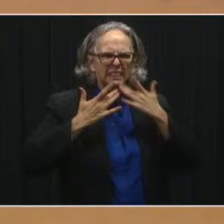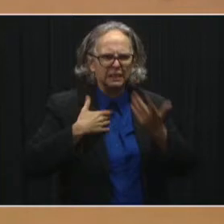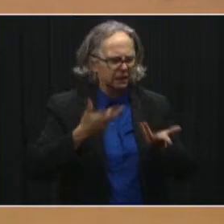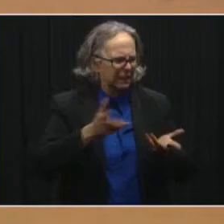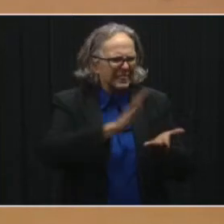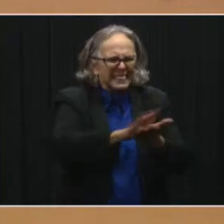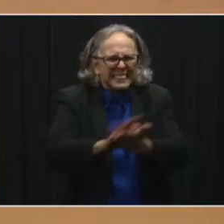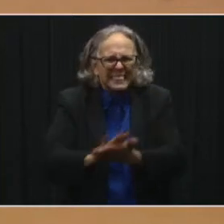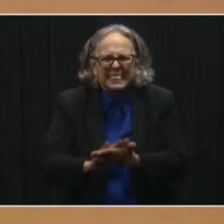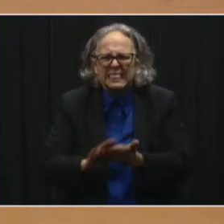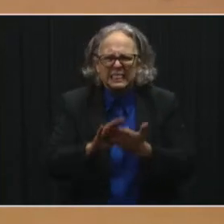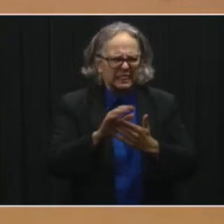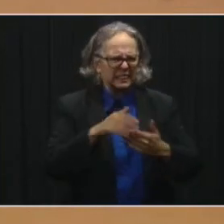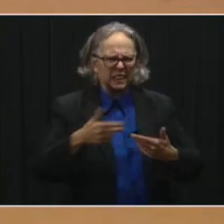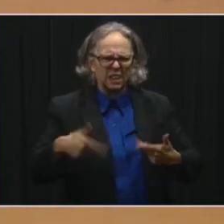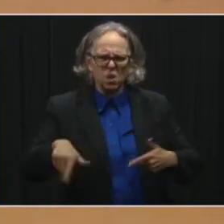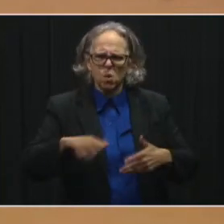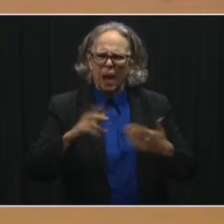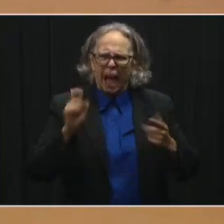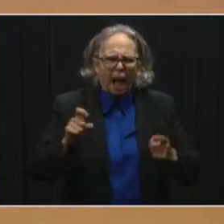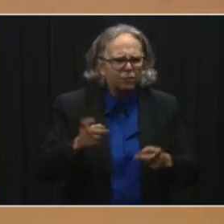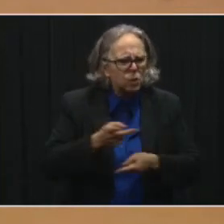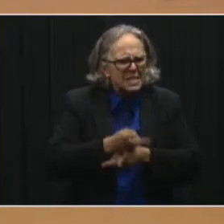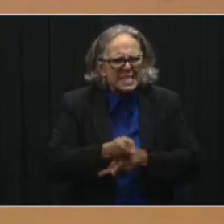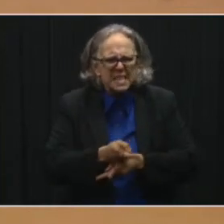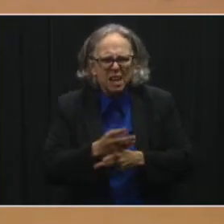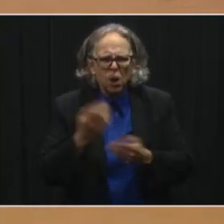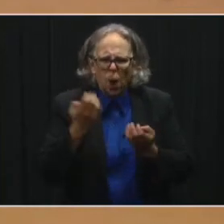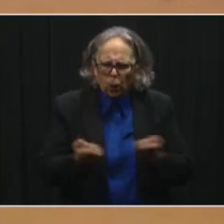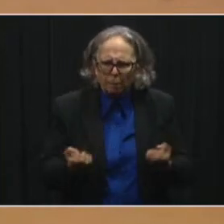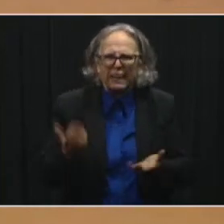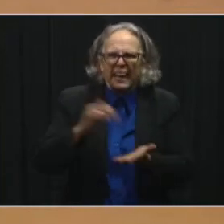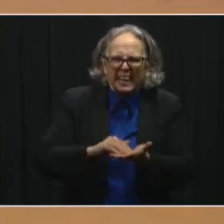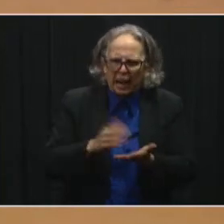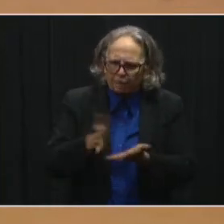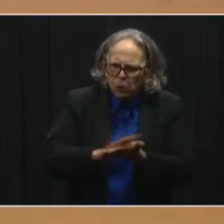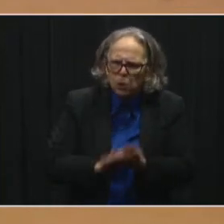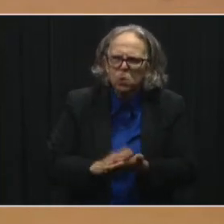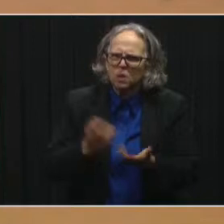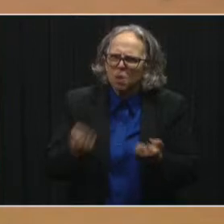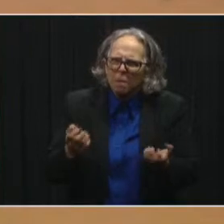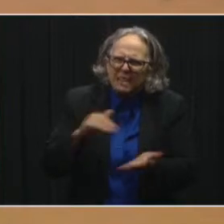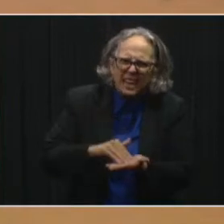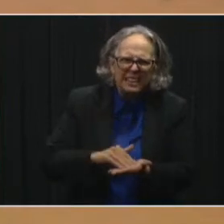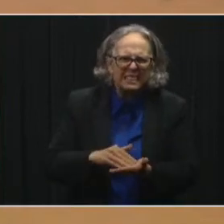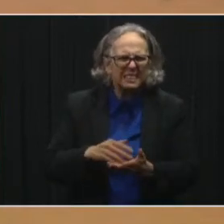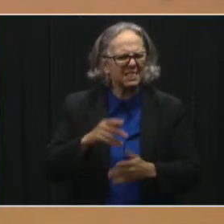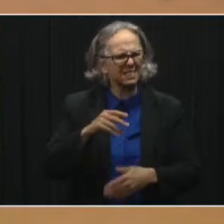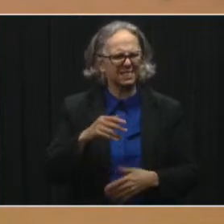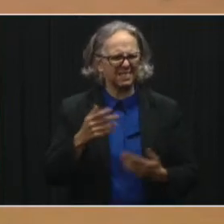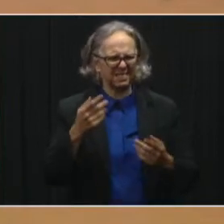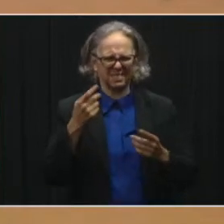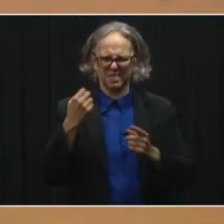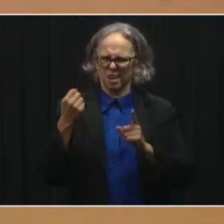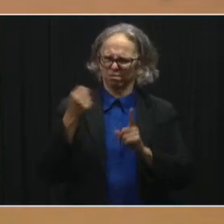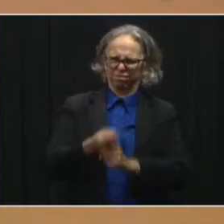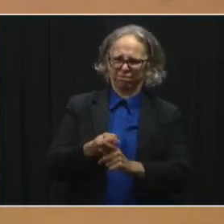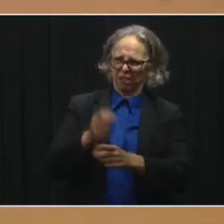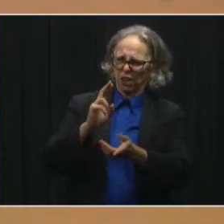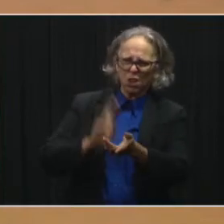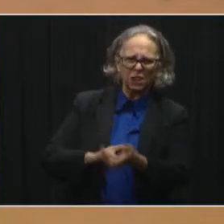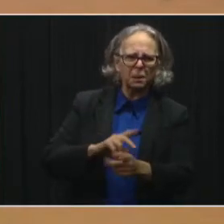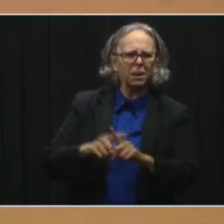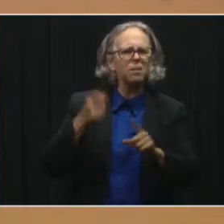our equipment. So it's affecting our entire facility, not just the nursing staff, the physicians, but dietary,